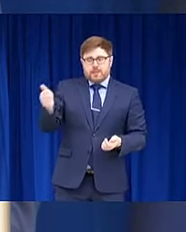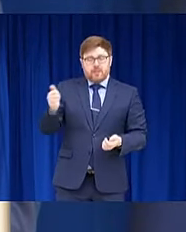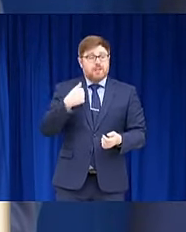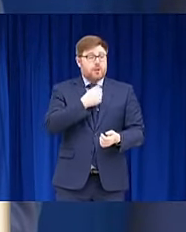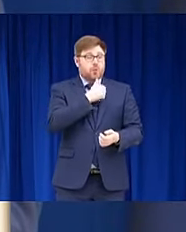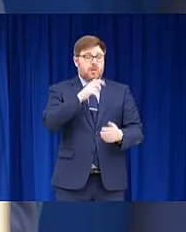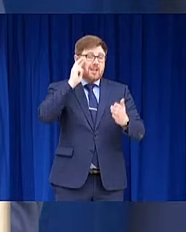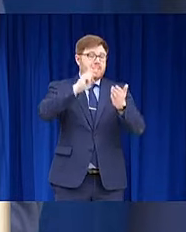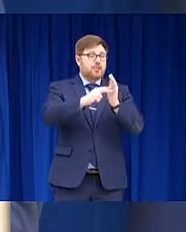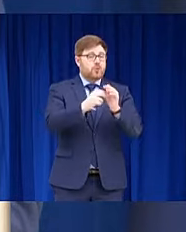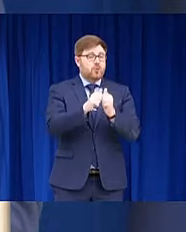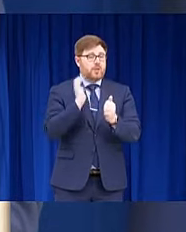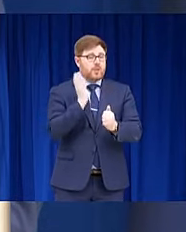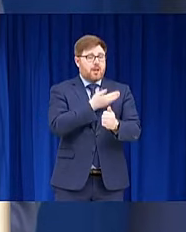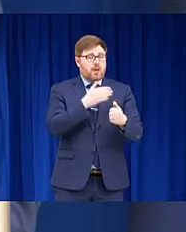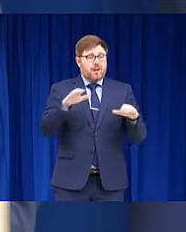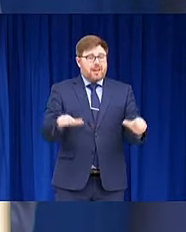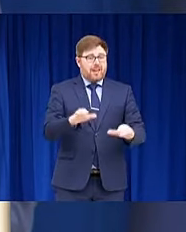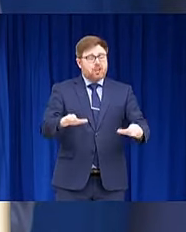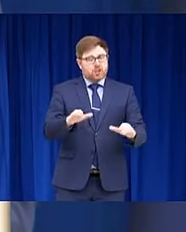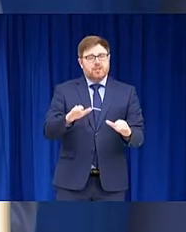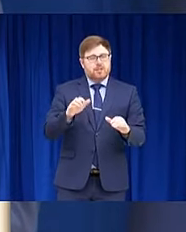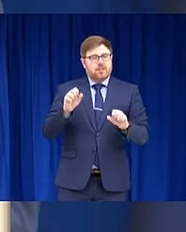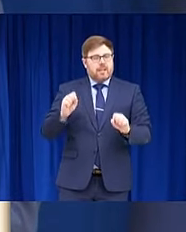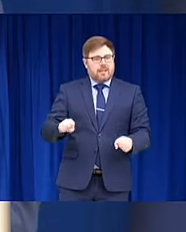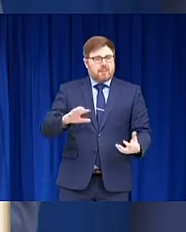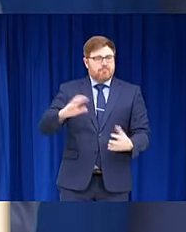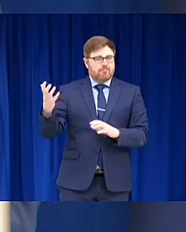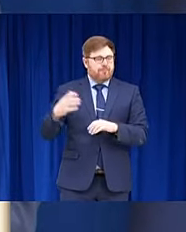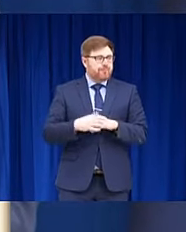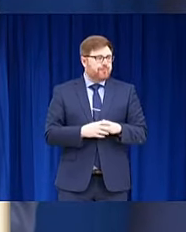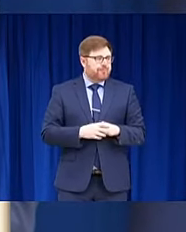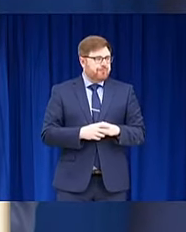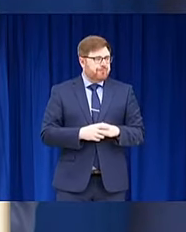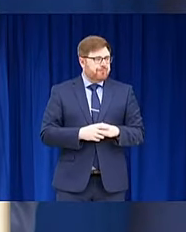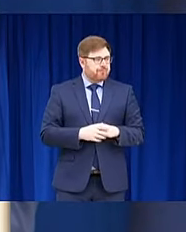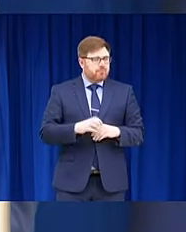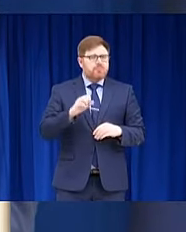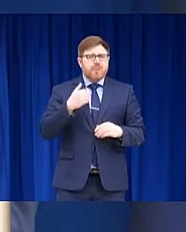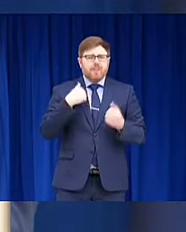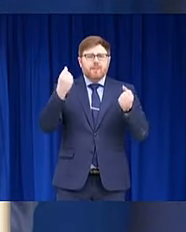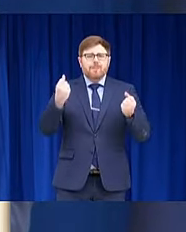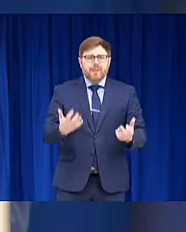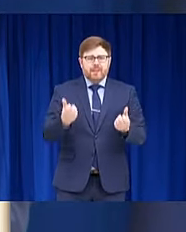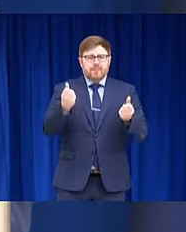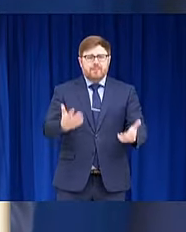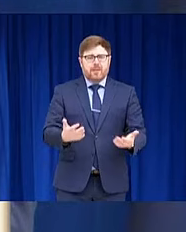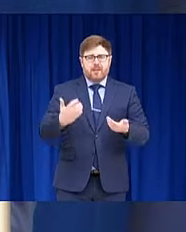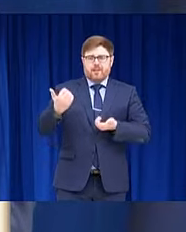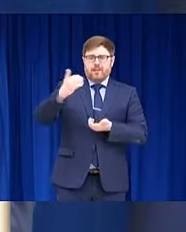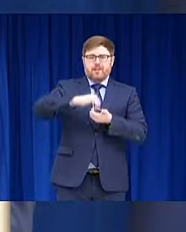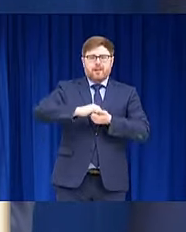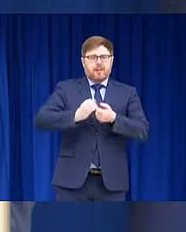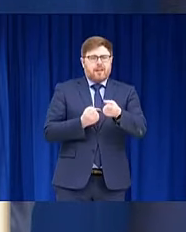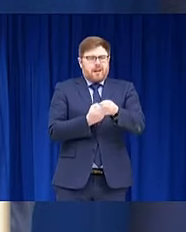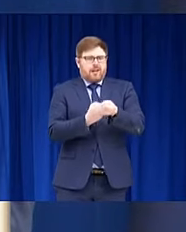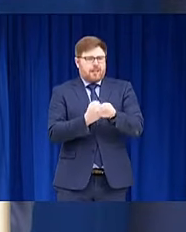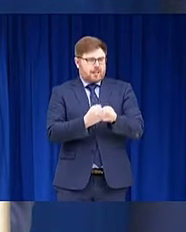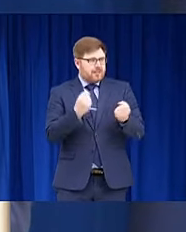told one story about someone who inspired me by their kindness, but I have so many more allies, and many of whom are in the audience